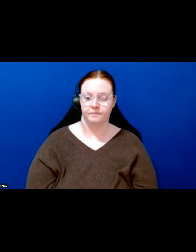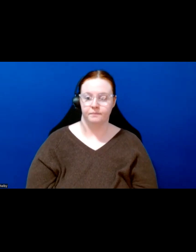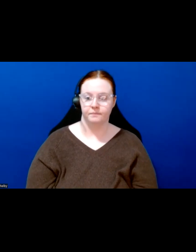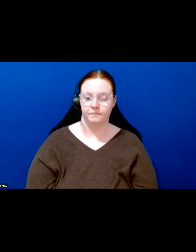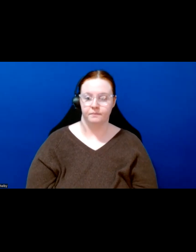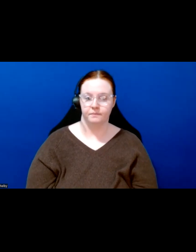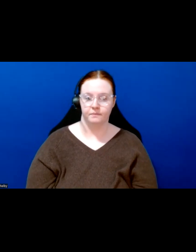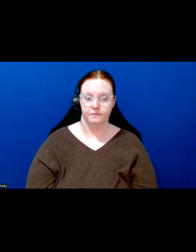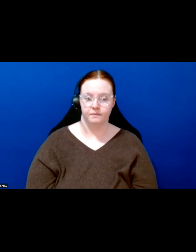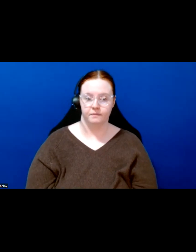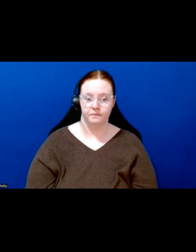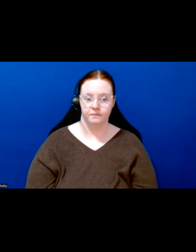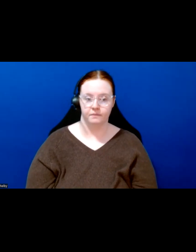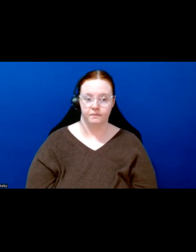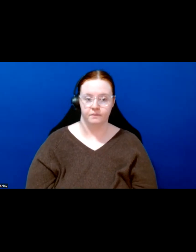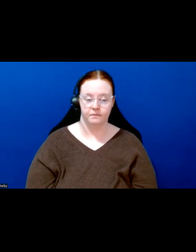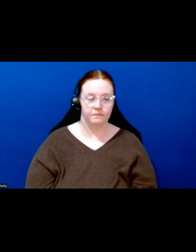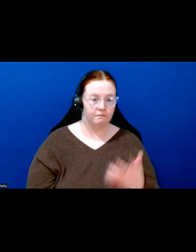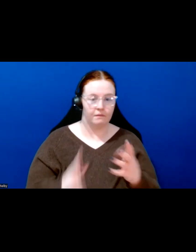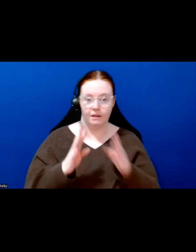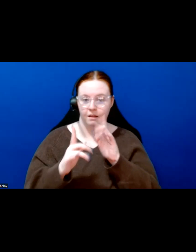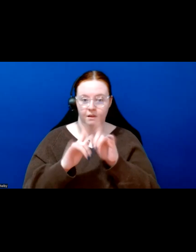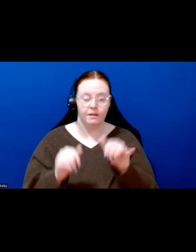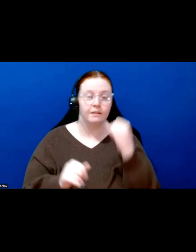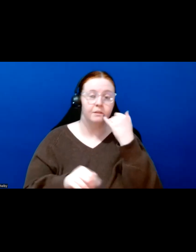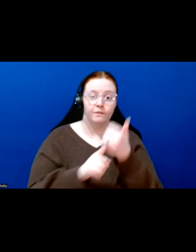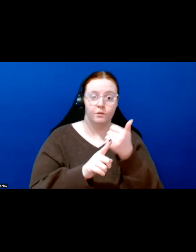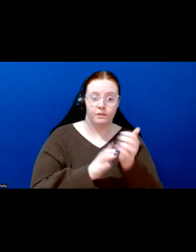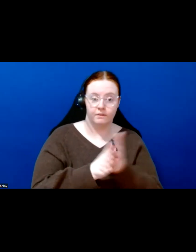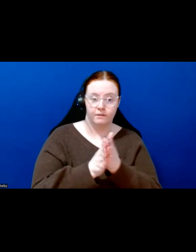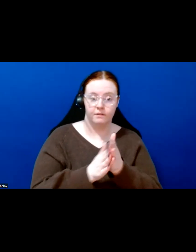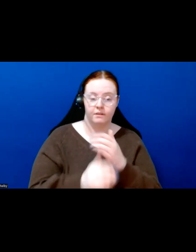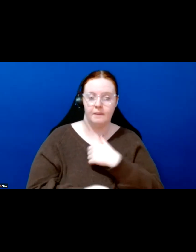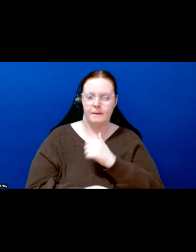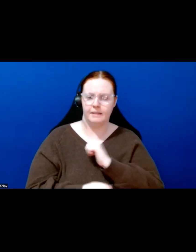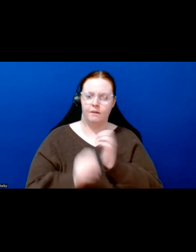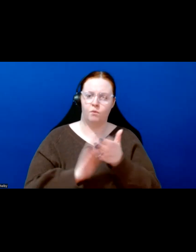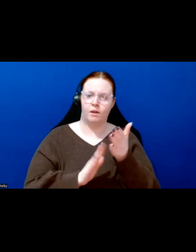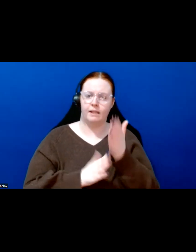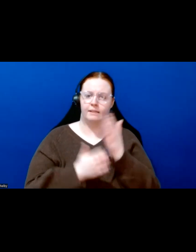Anybody And if have any it? of you, sorry, and if any of you are interested, I am doing some programming